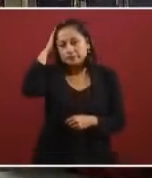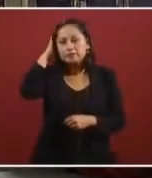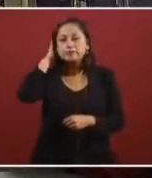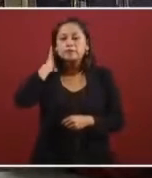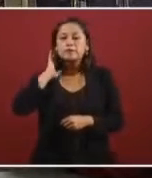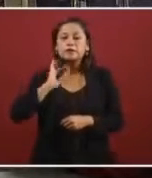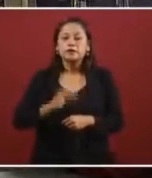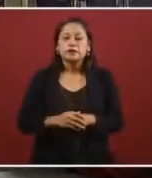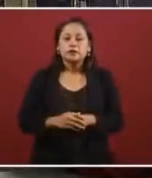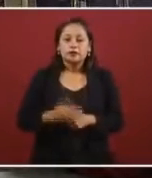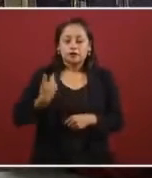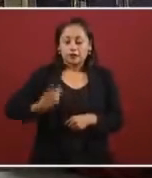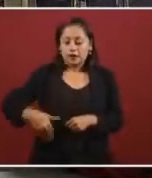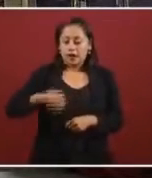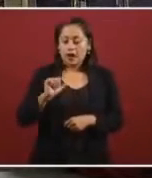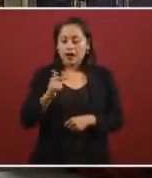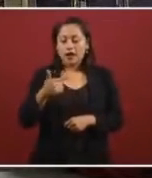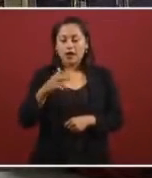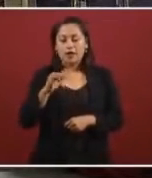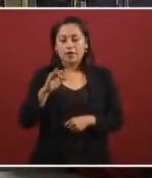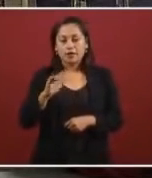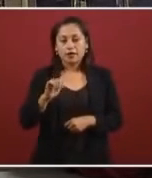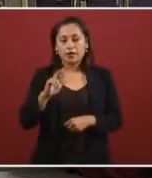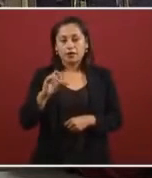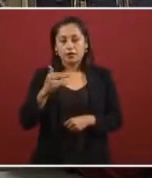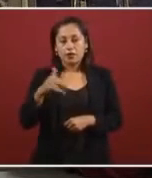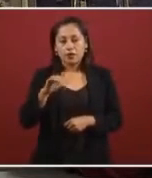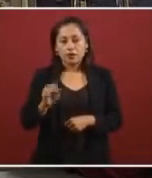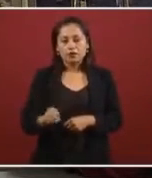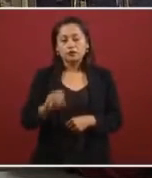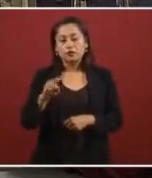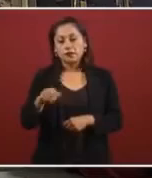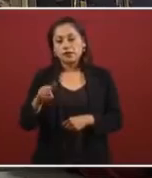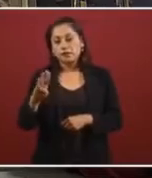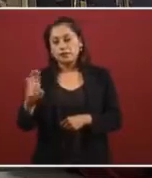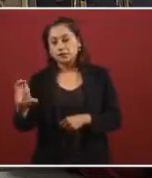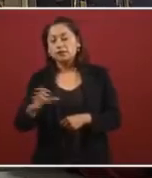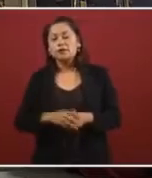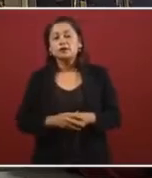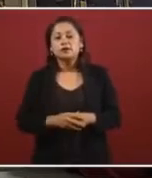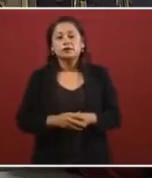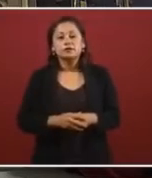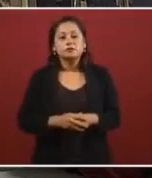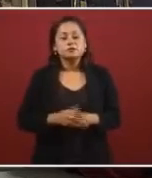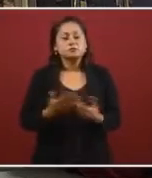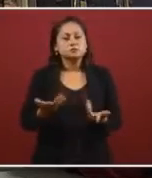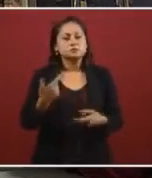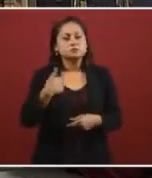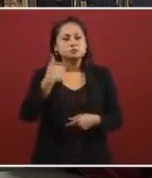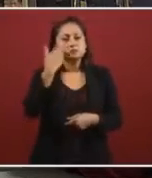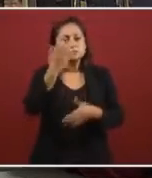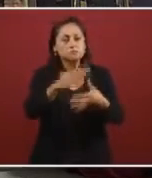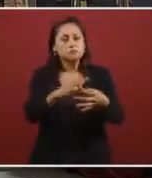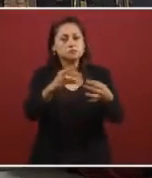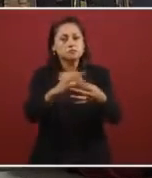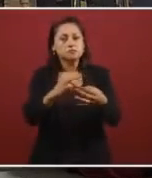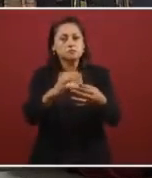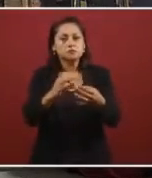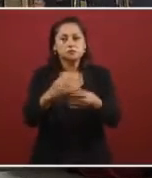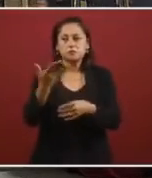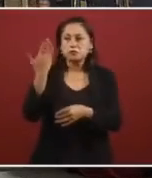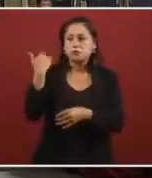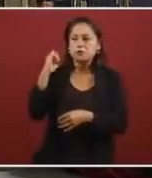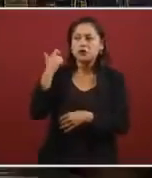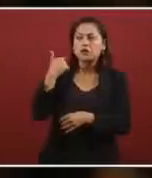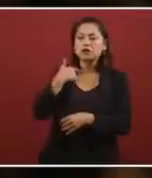Ana Gabriela Rojas of Advance. Ana Gabriela Rojas of Advance. She wants to clarify. A while ago